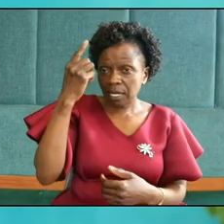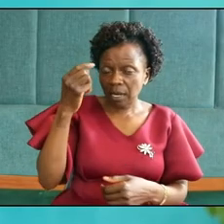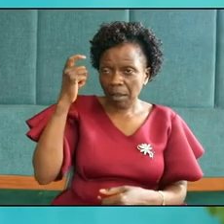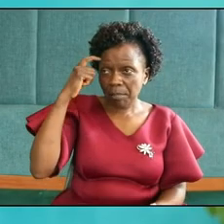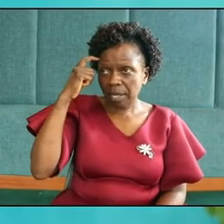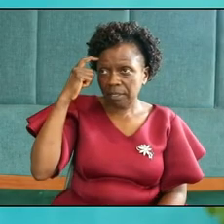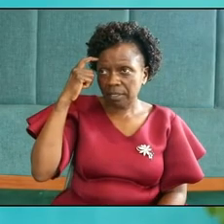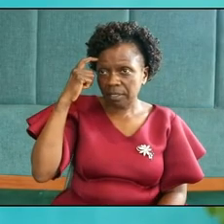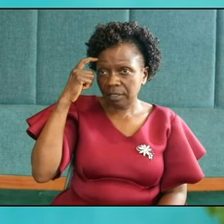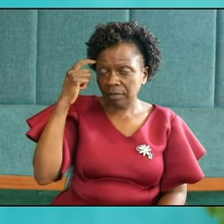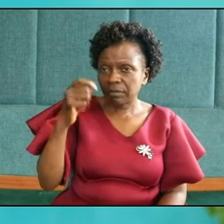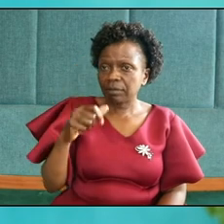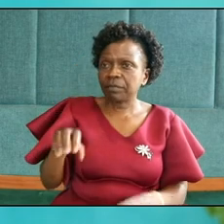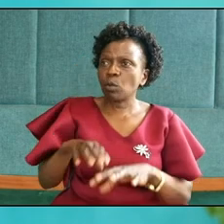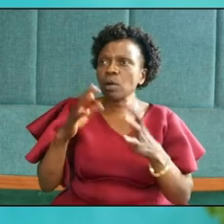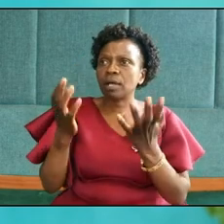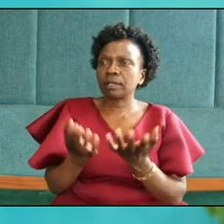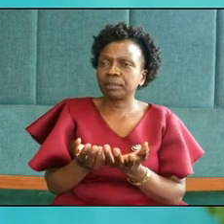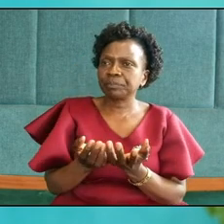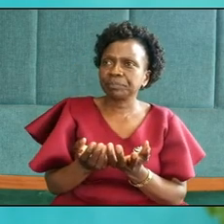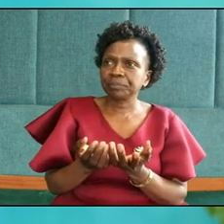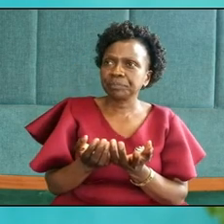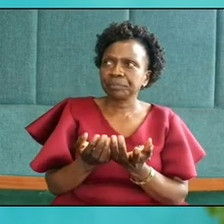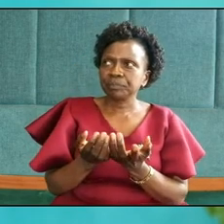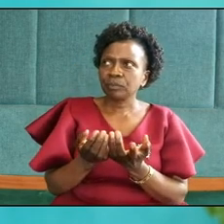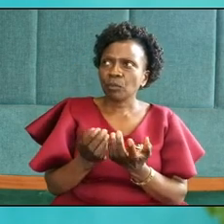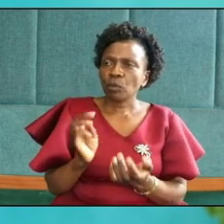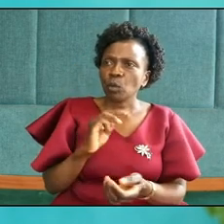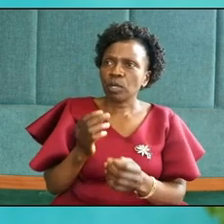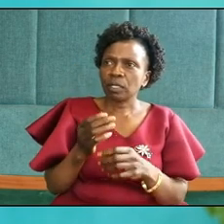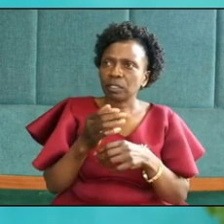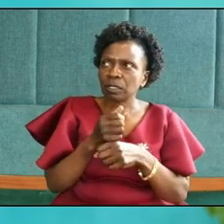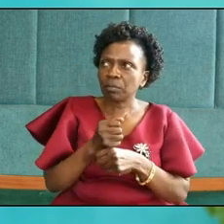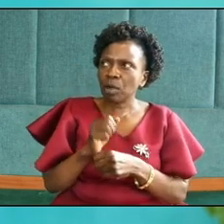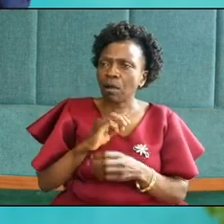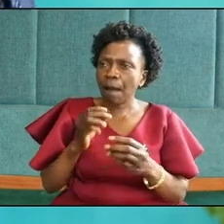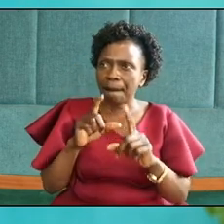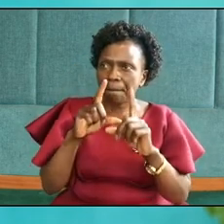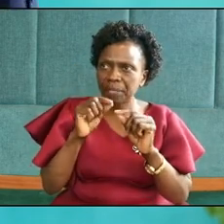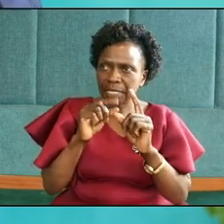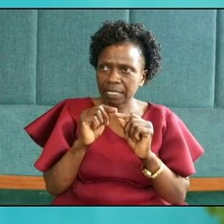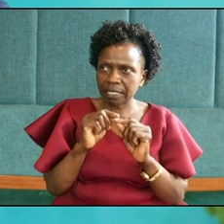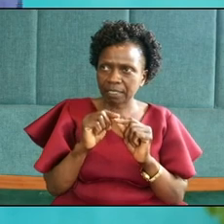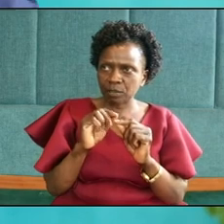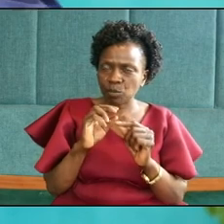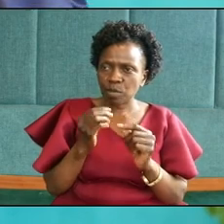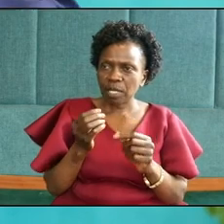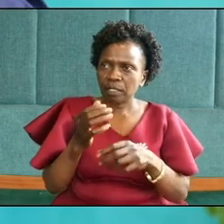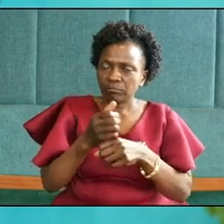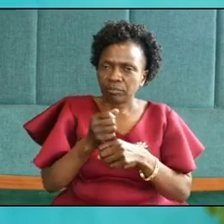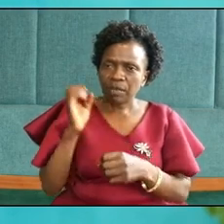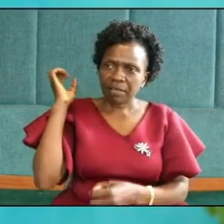people in the secular world. And the greatest tool is to listen. We shape our evangelistic messages. We shape our